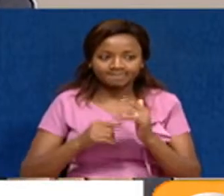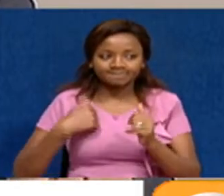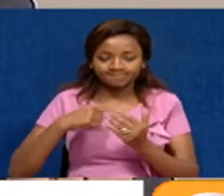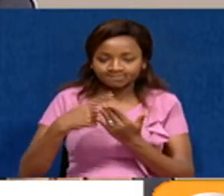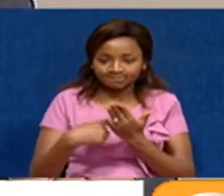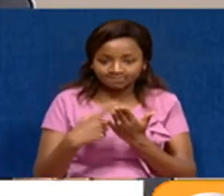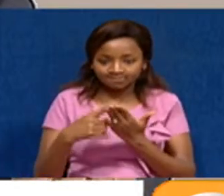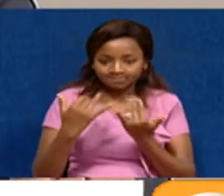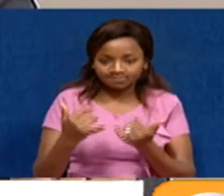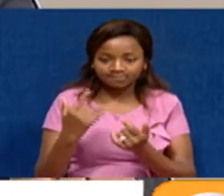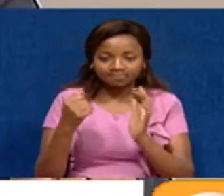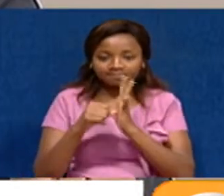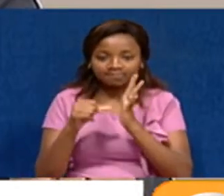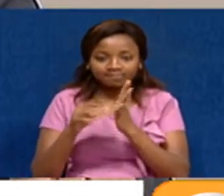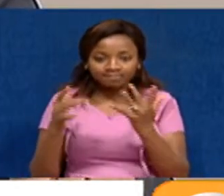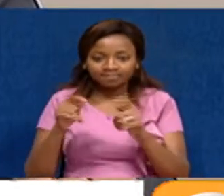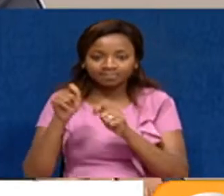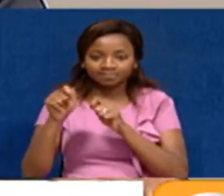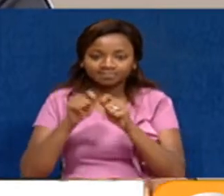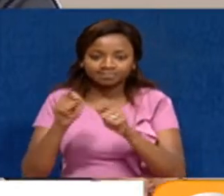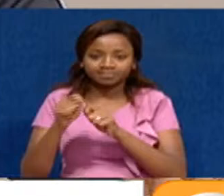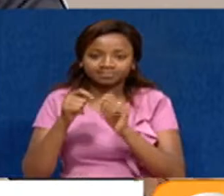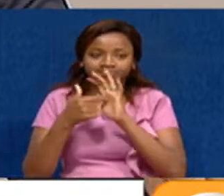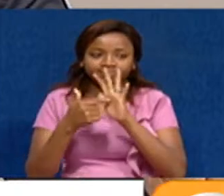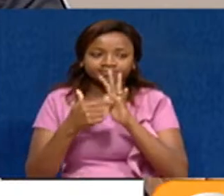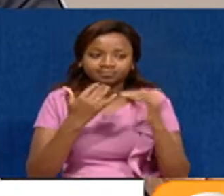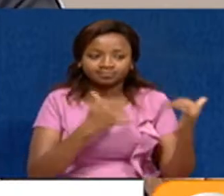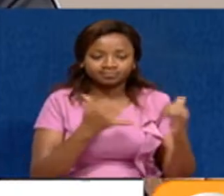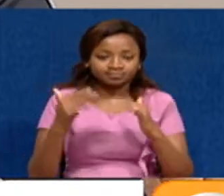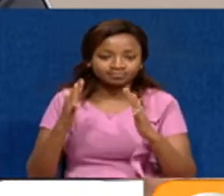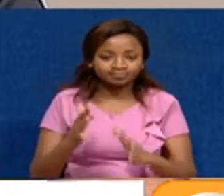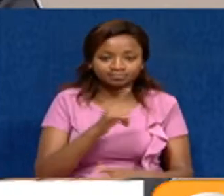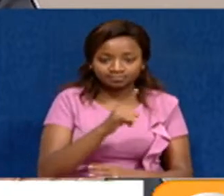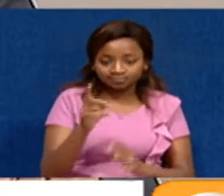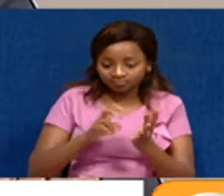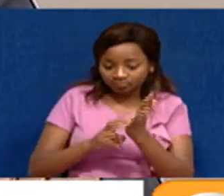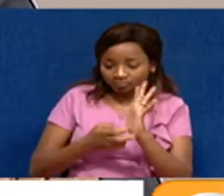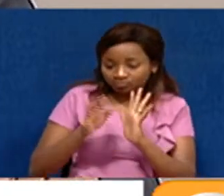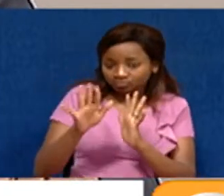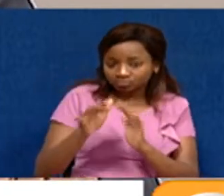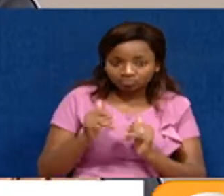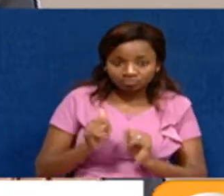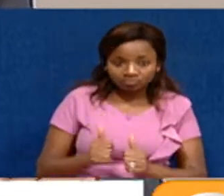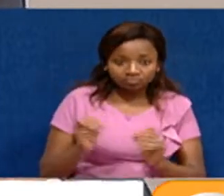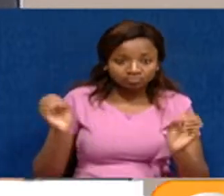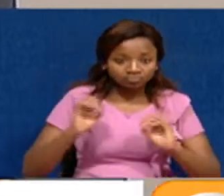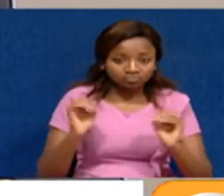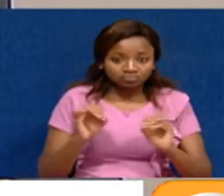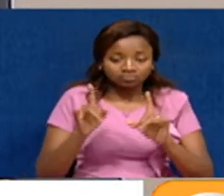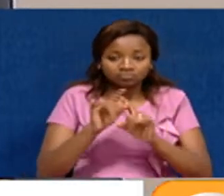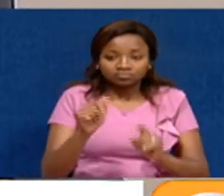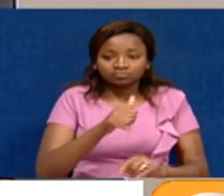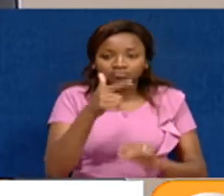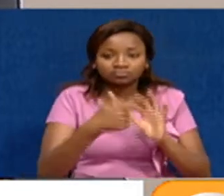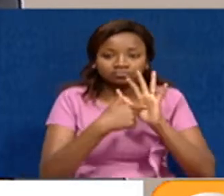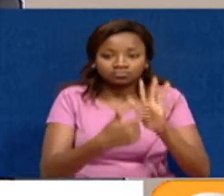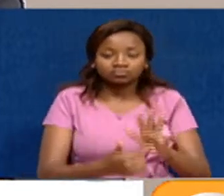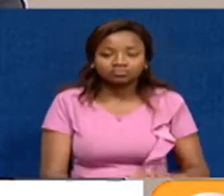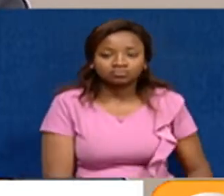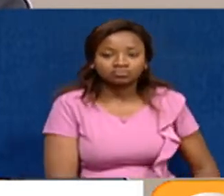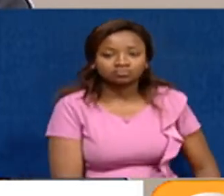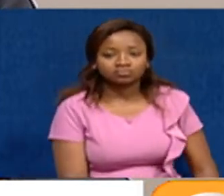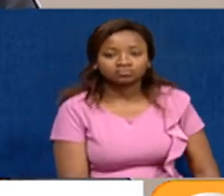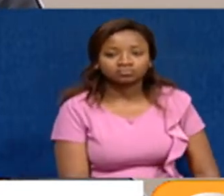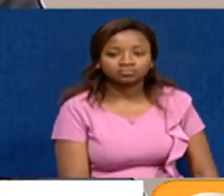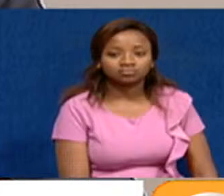look at the player who the contracts are not in order. Let's look at, and I'll give you a very good example. You